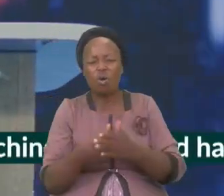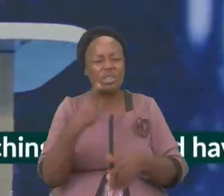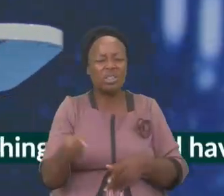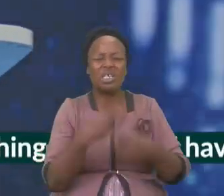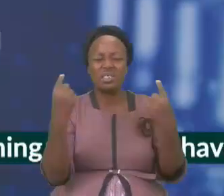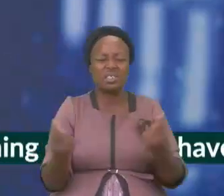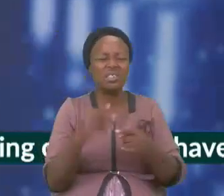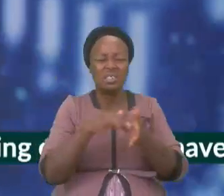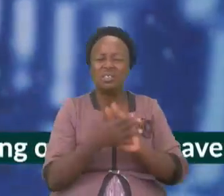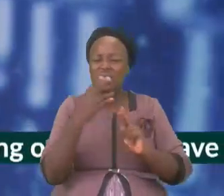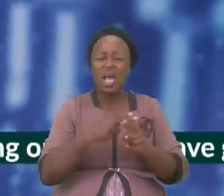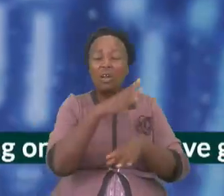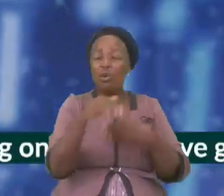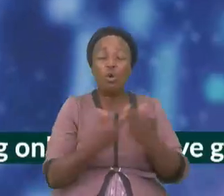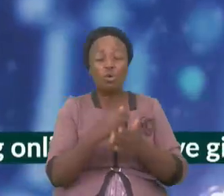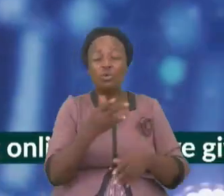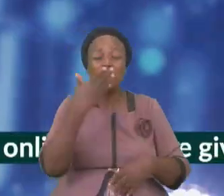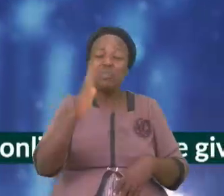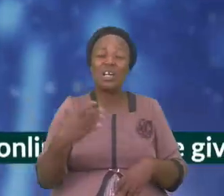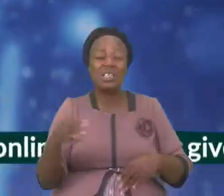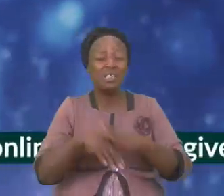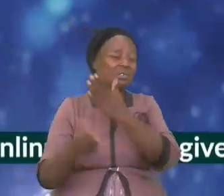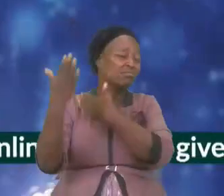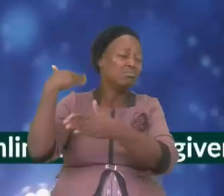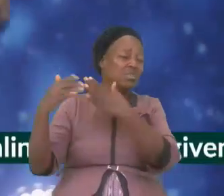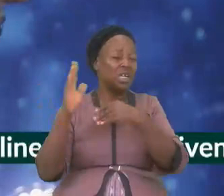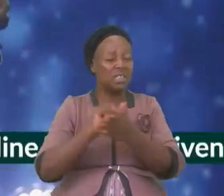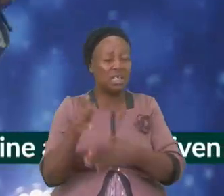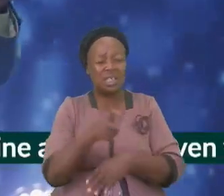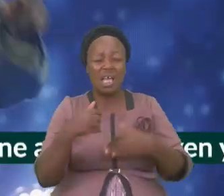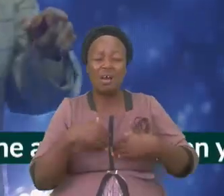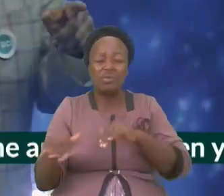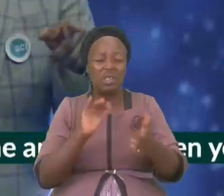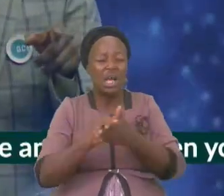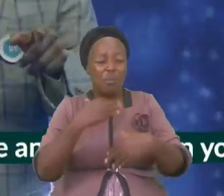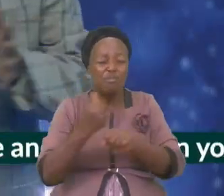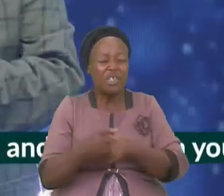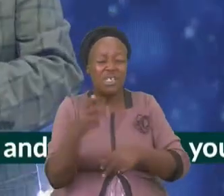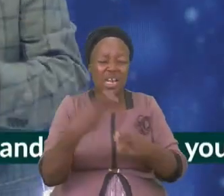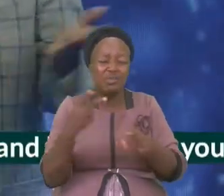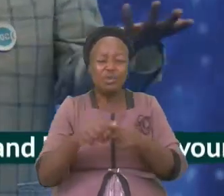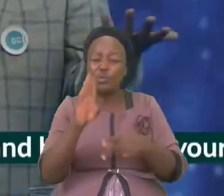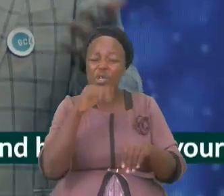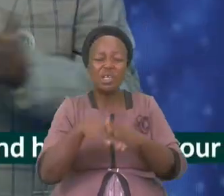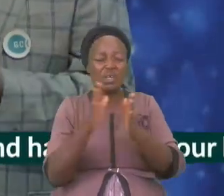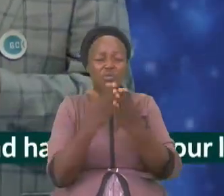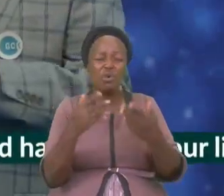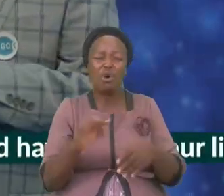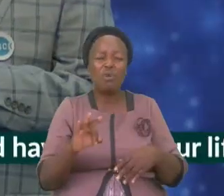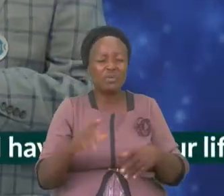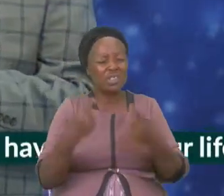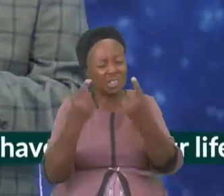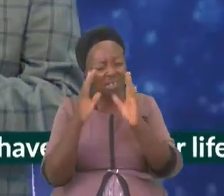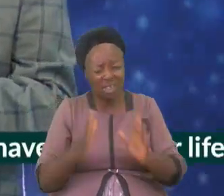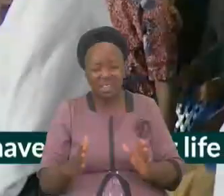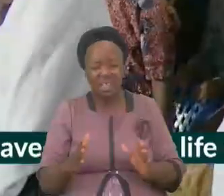done that made their names to be in the book of sinners and criminals. Lord, forgive